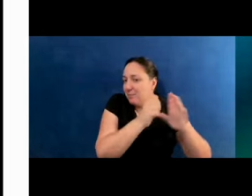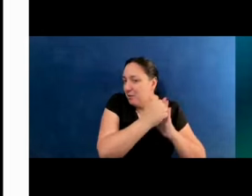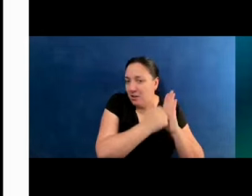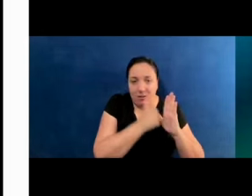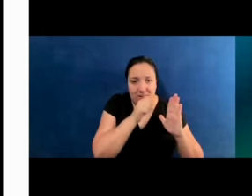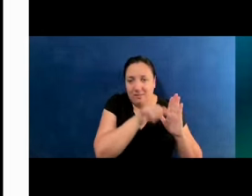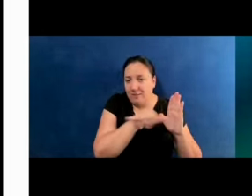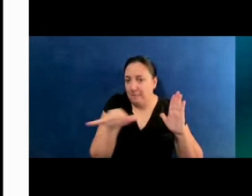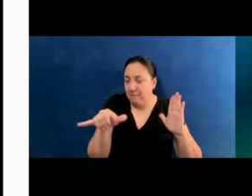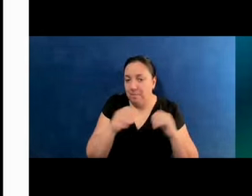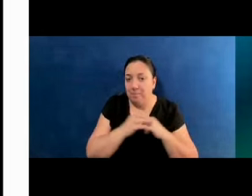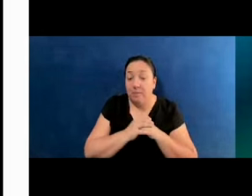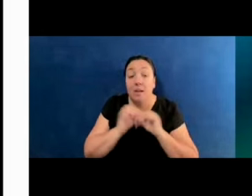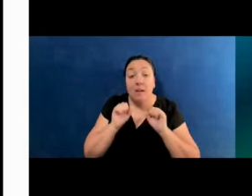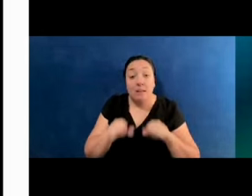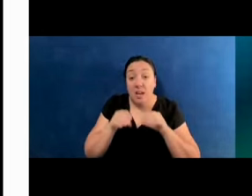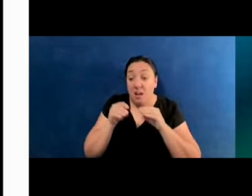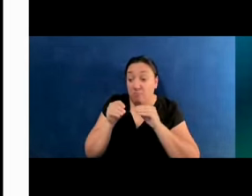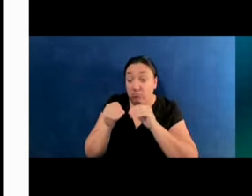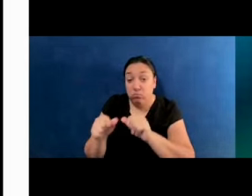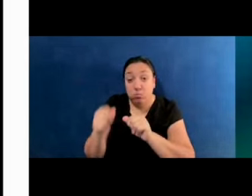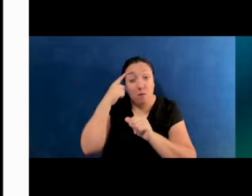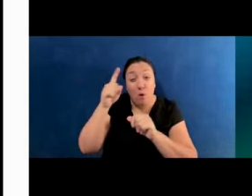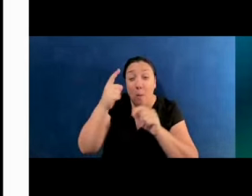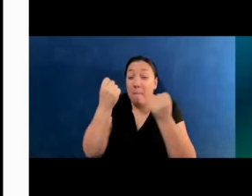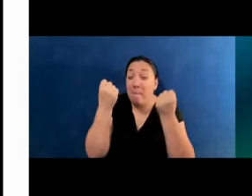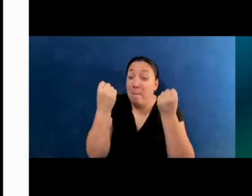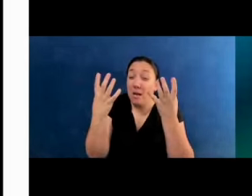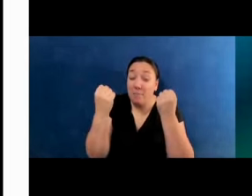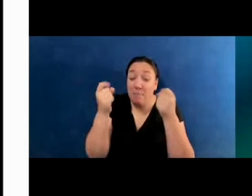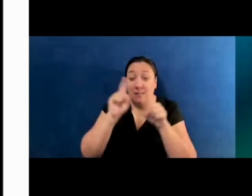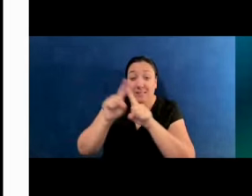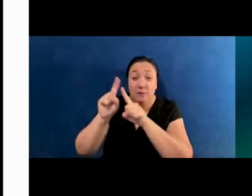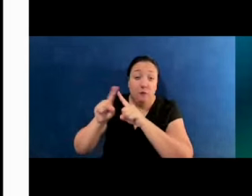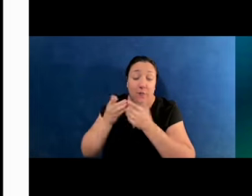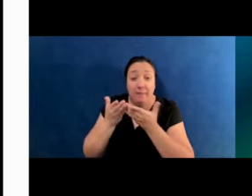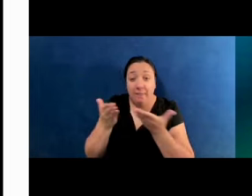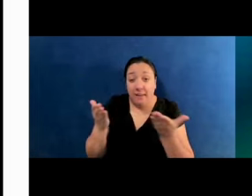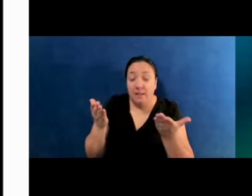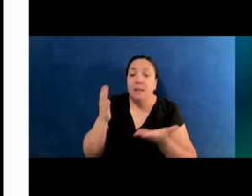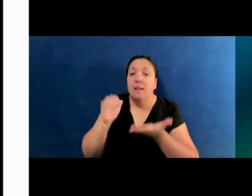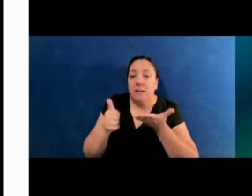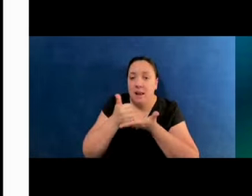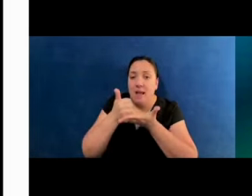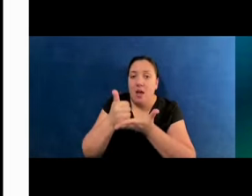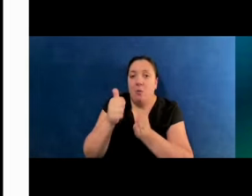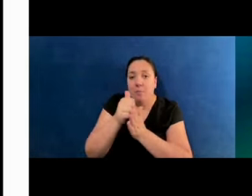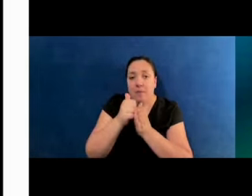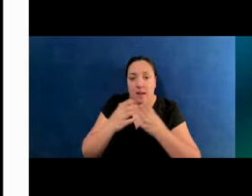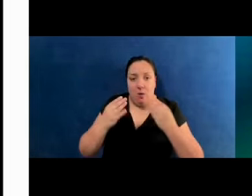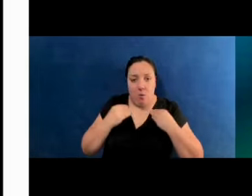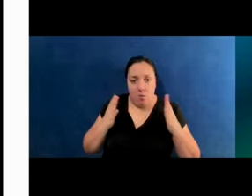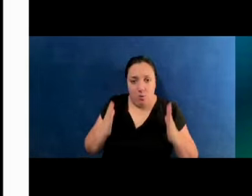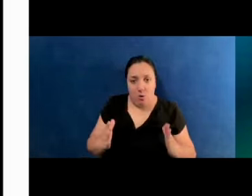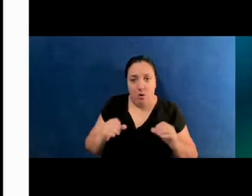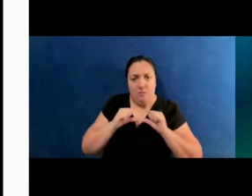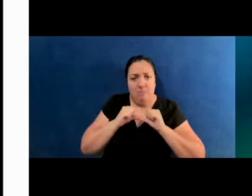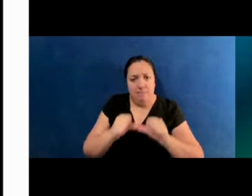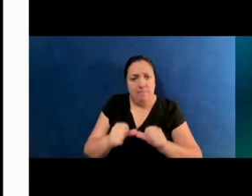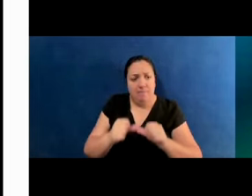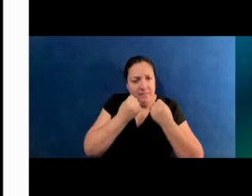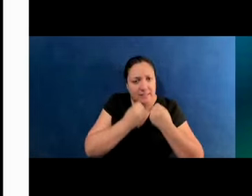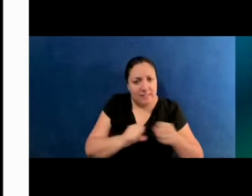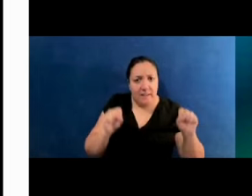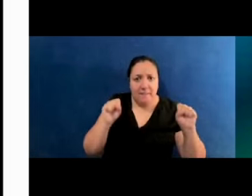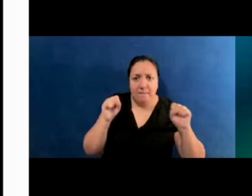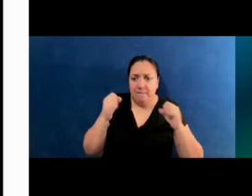ABLE savings can be spent on a variety of different things that help the account owner stay healthy, independent, and to have a